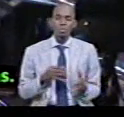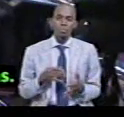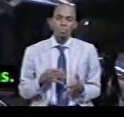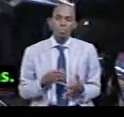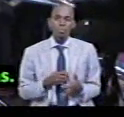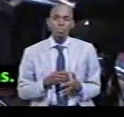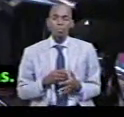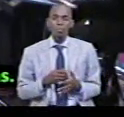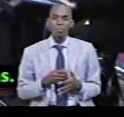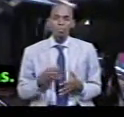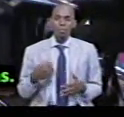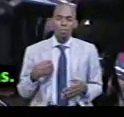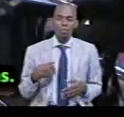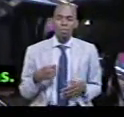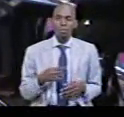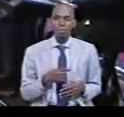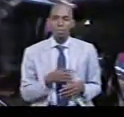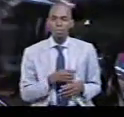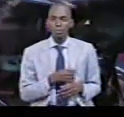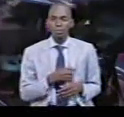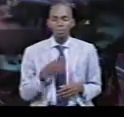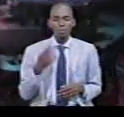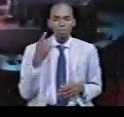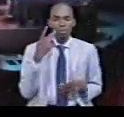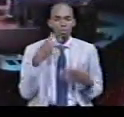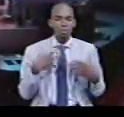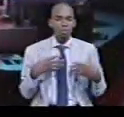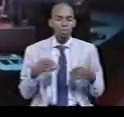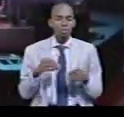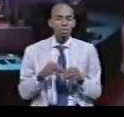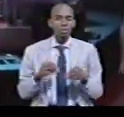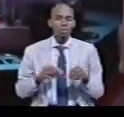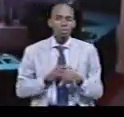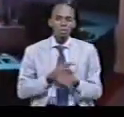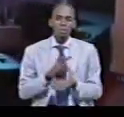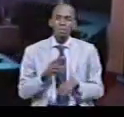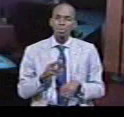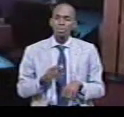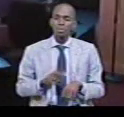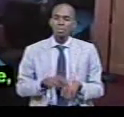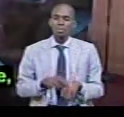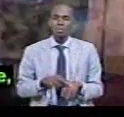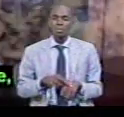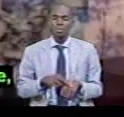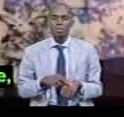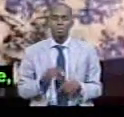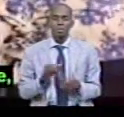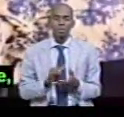glory fill the nations like the world has never seen.